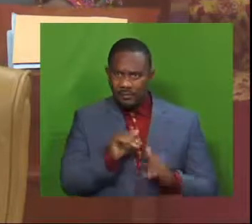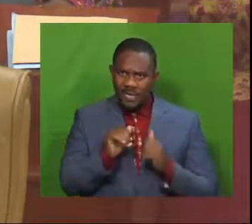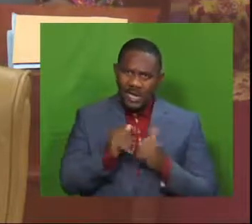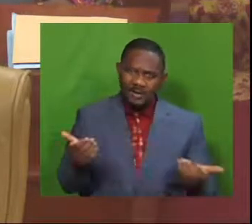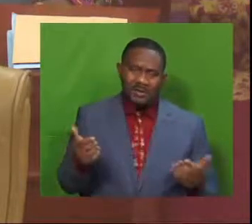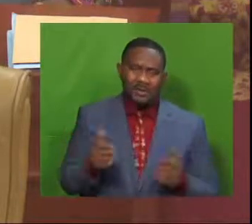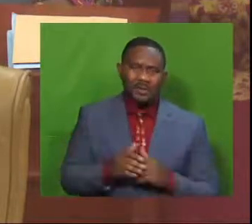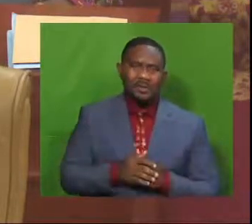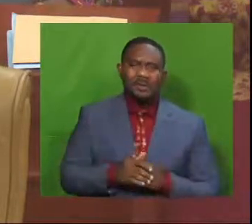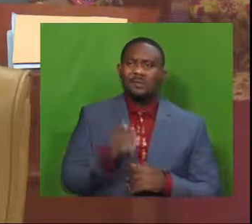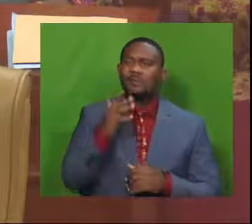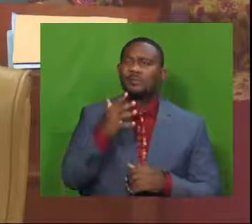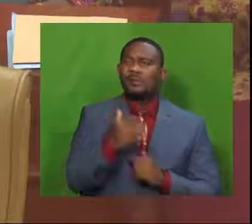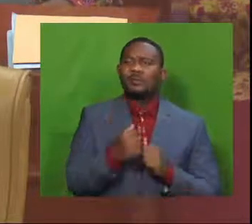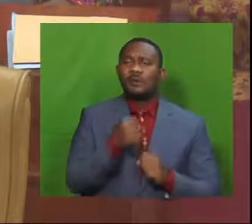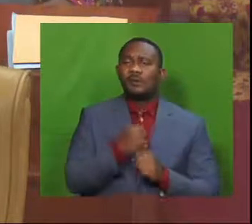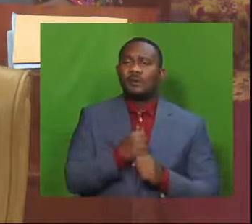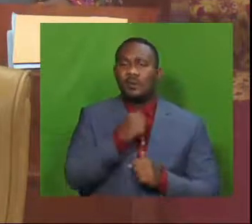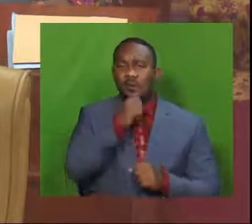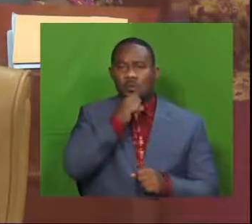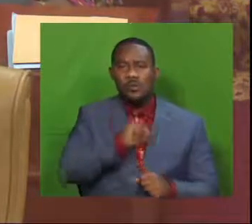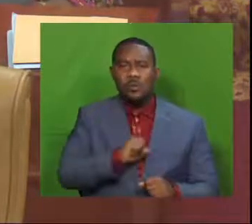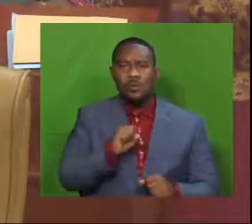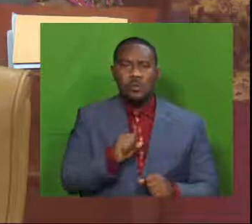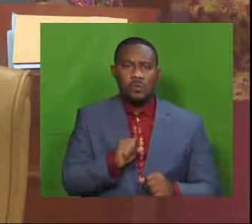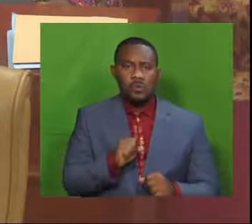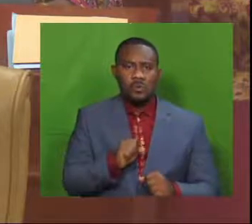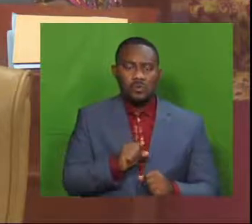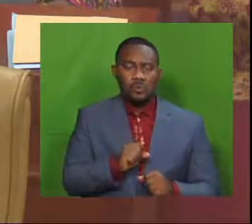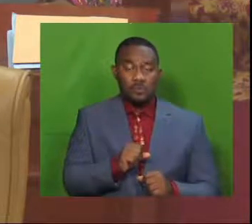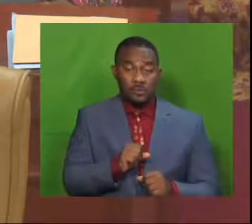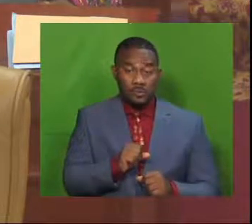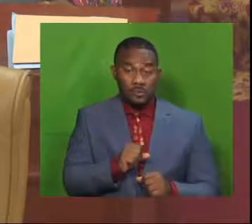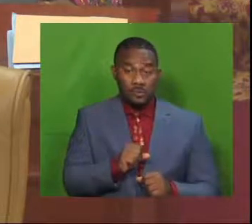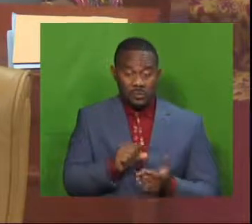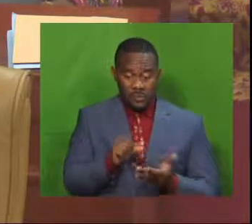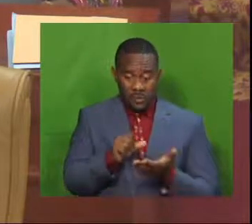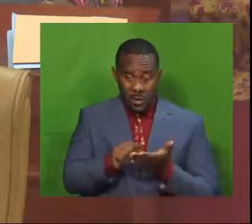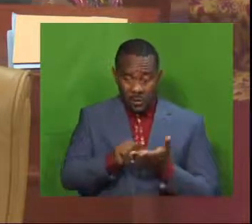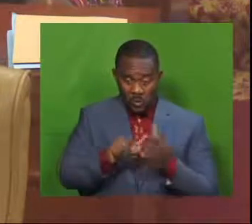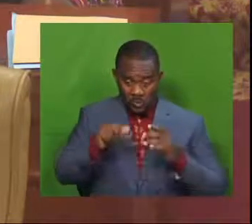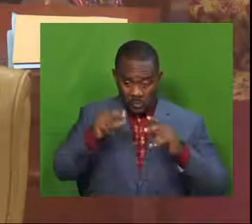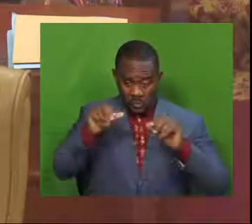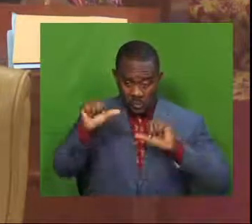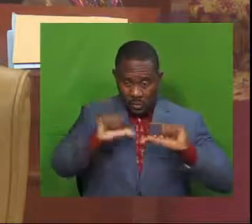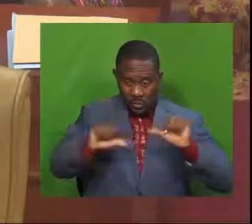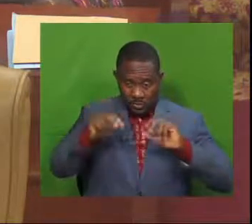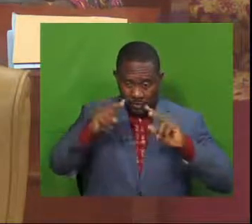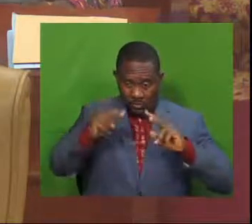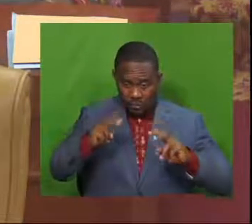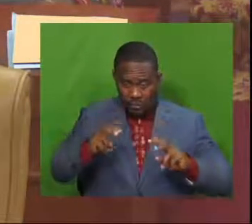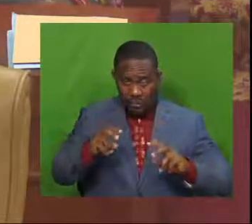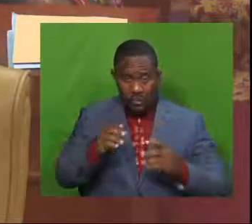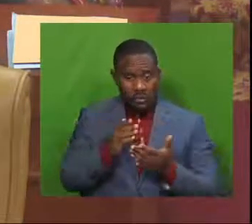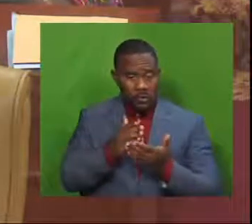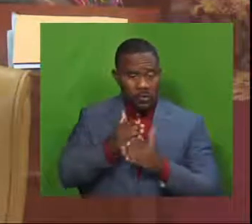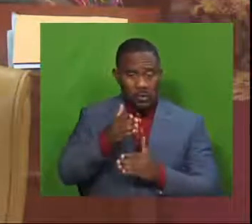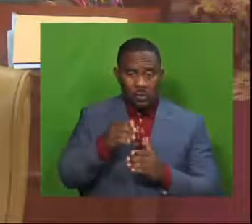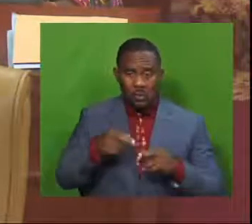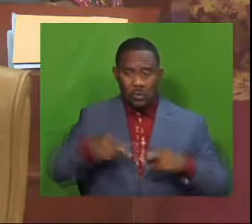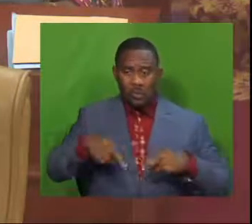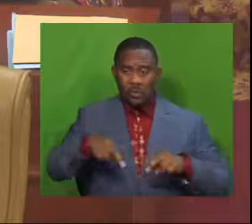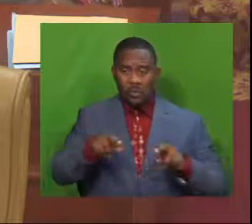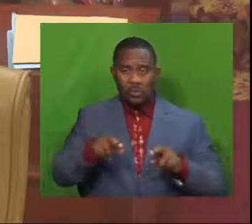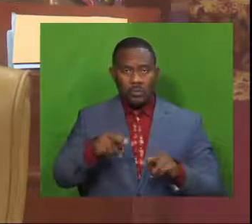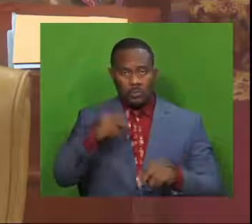the 5-year-old audit into the Cocoa Road contracts. In fact, we are in the